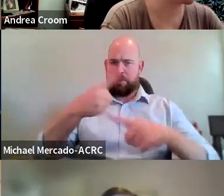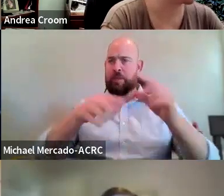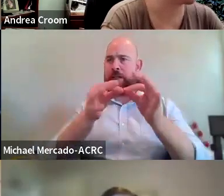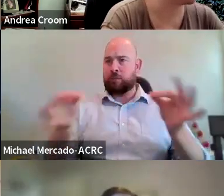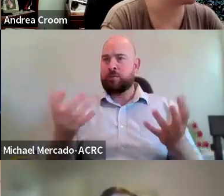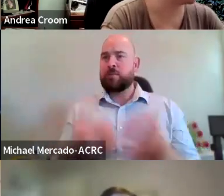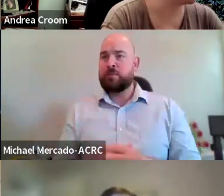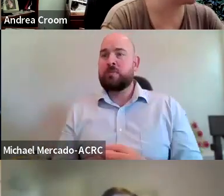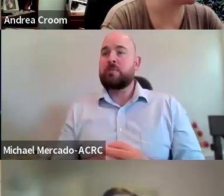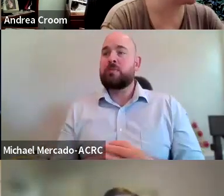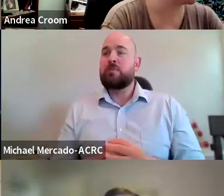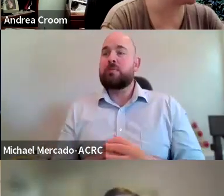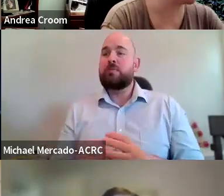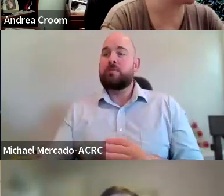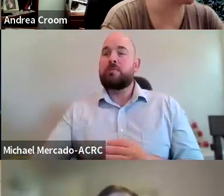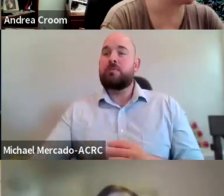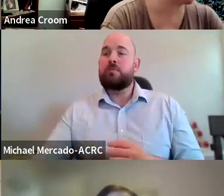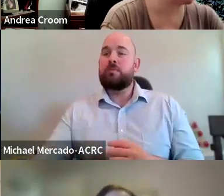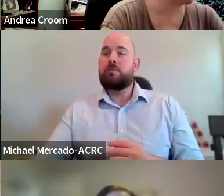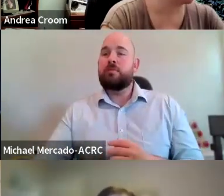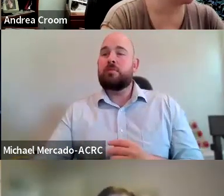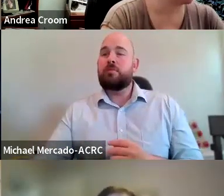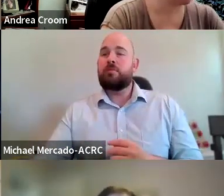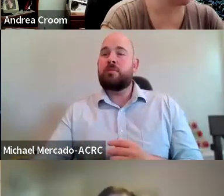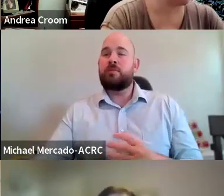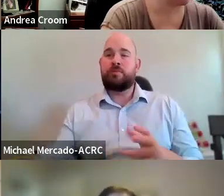very dark time in our deaf history.